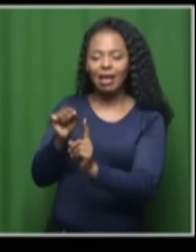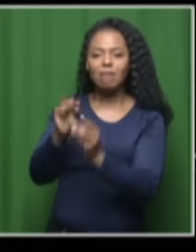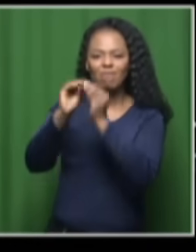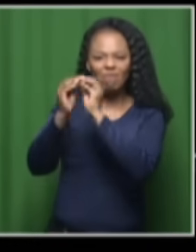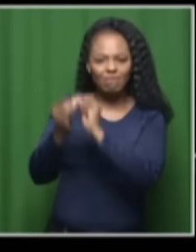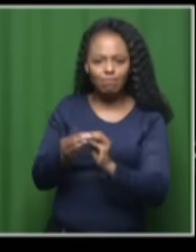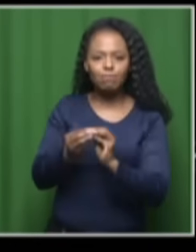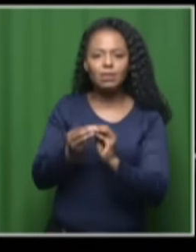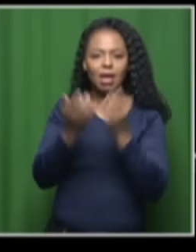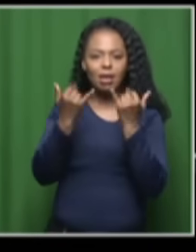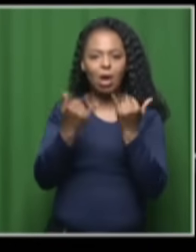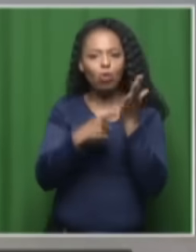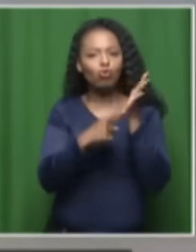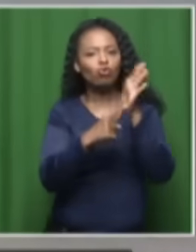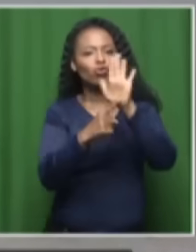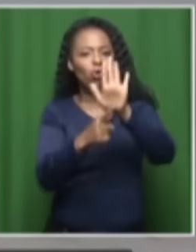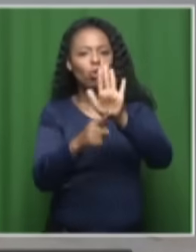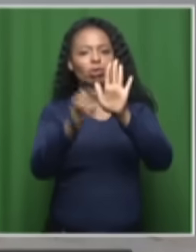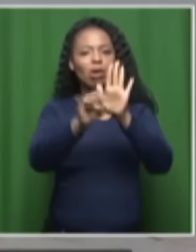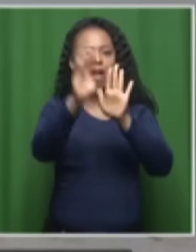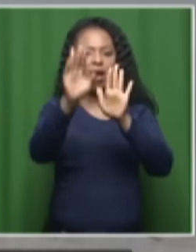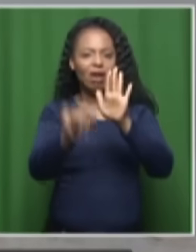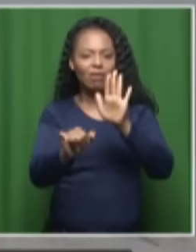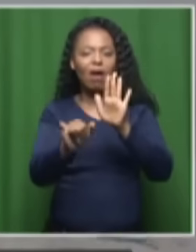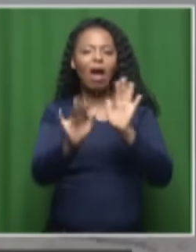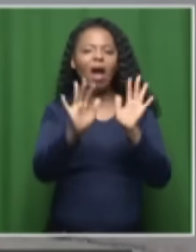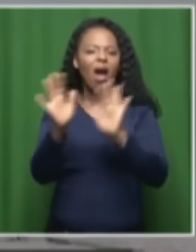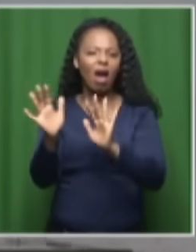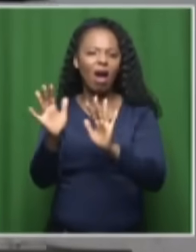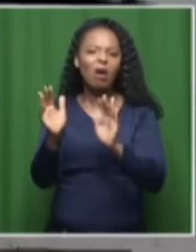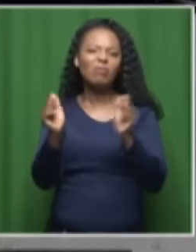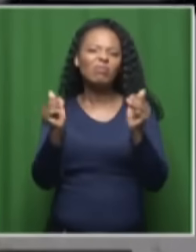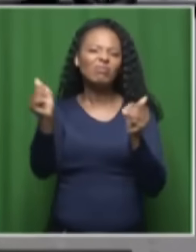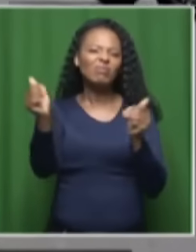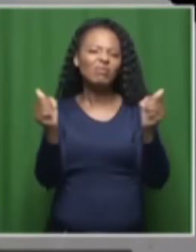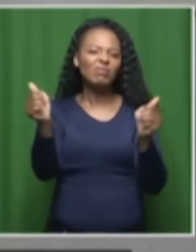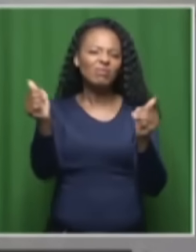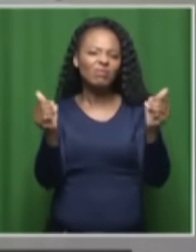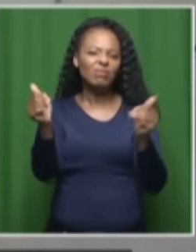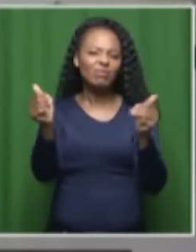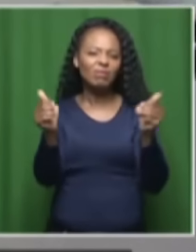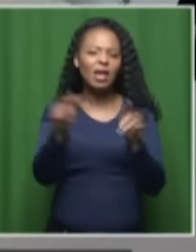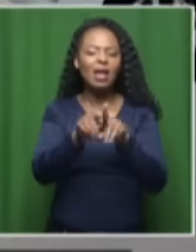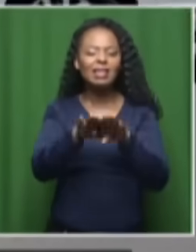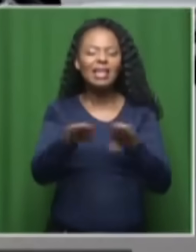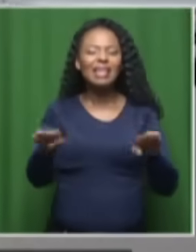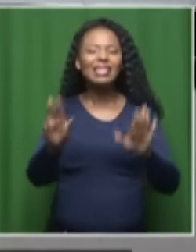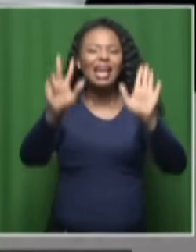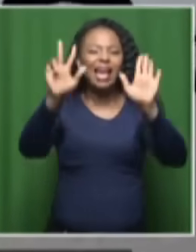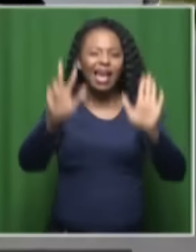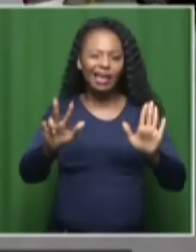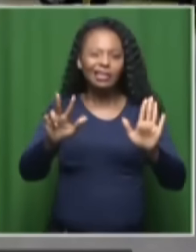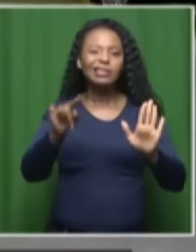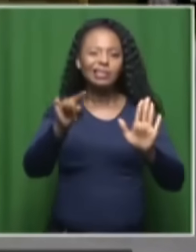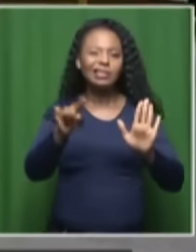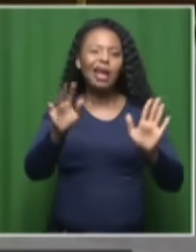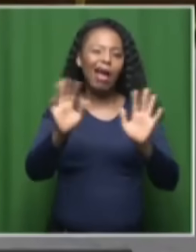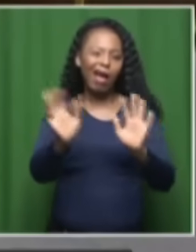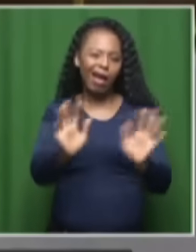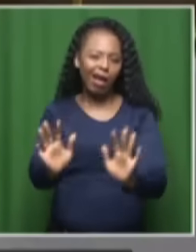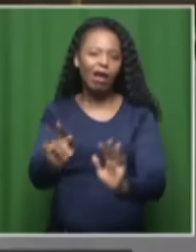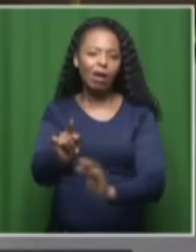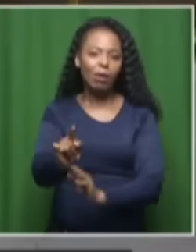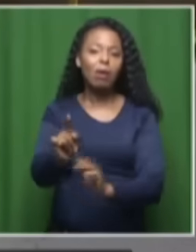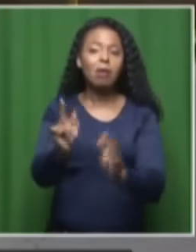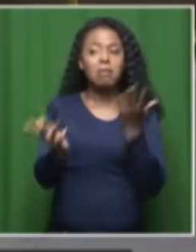that shows South Africa may experience stage 8 load shedding unless Eskom's performance